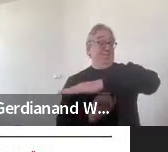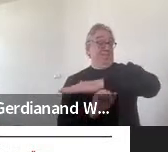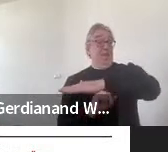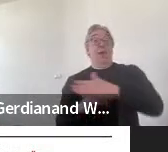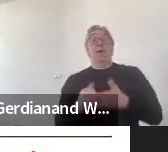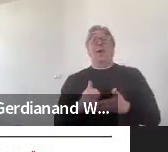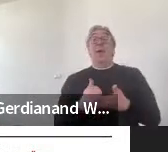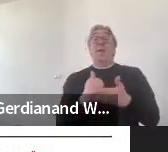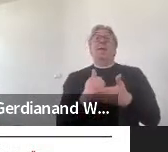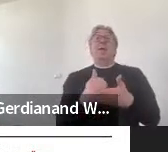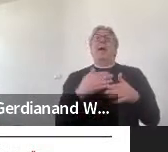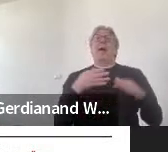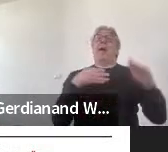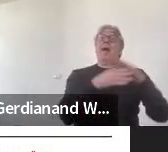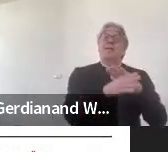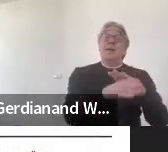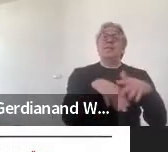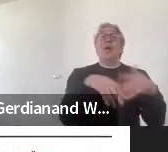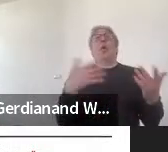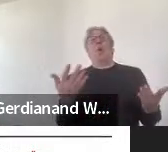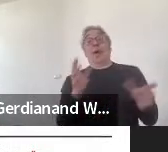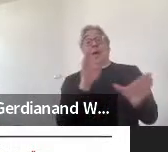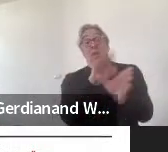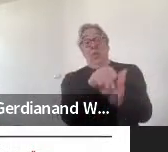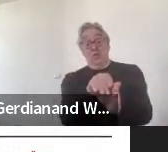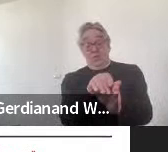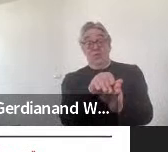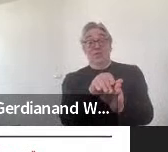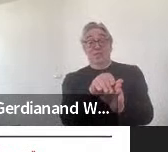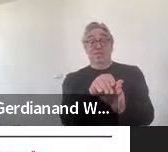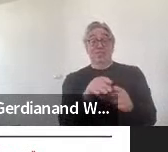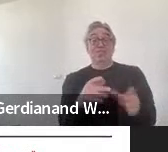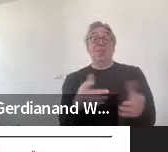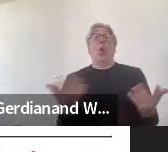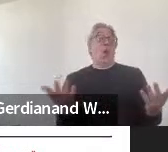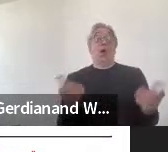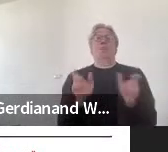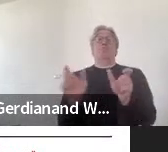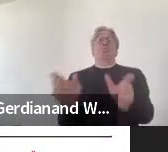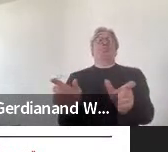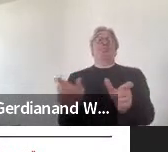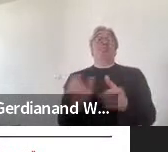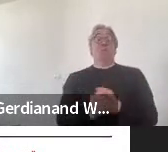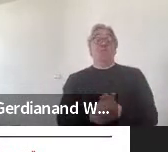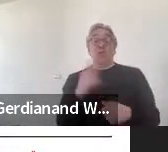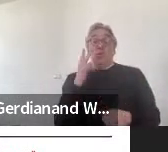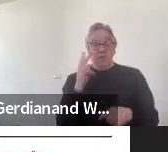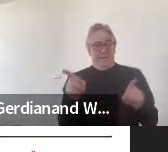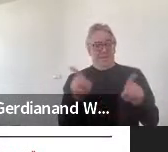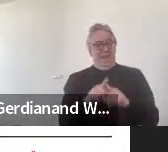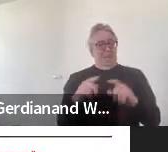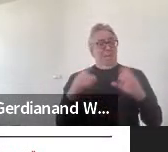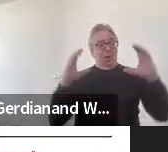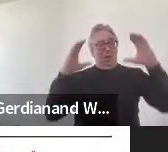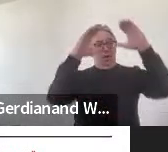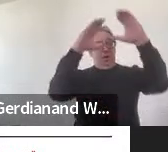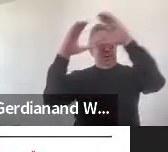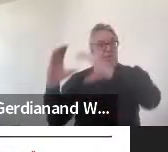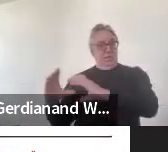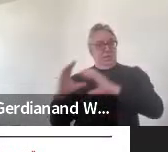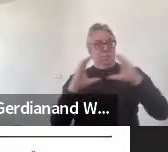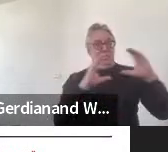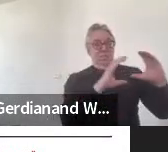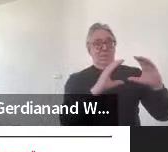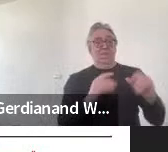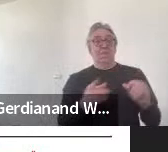all 3 spheres. On the left side, you see again the graph with the 3 dimension and the arrow